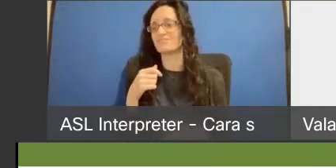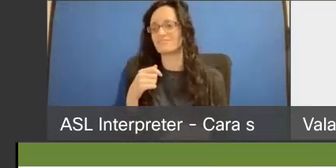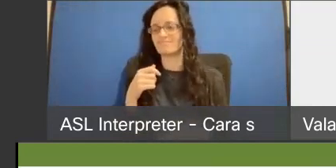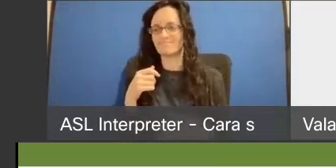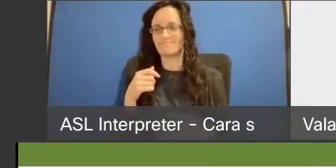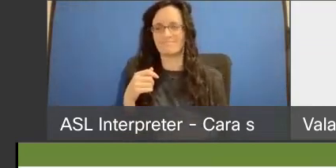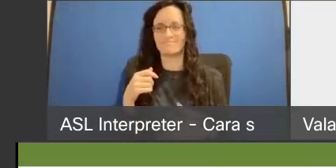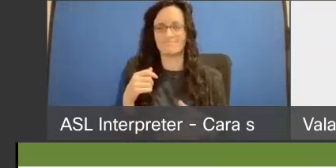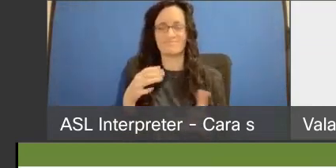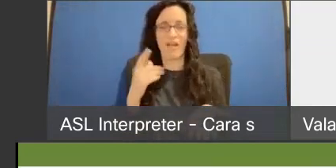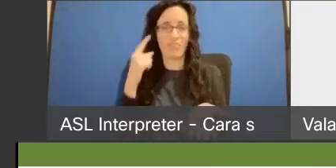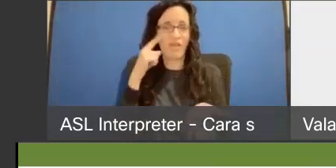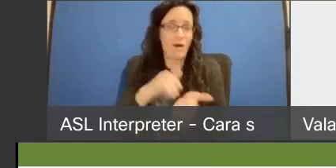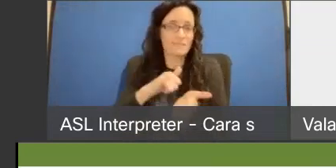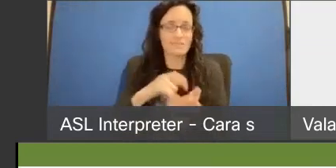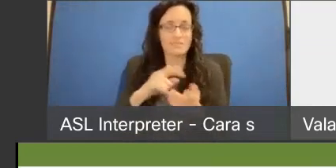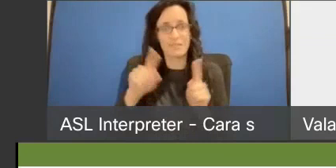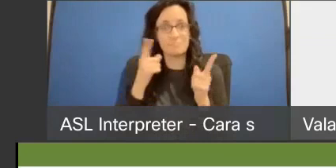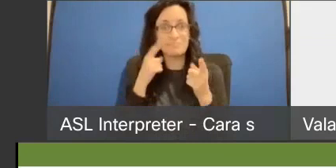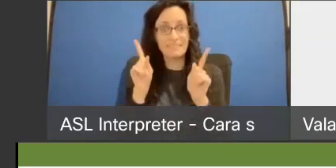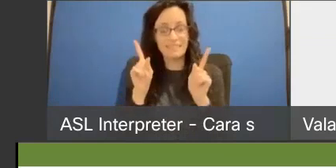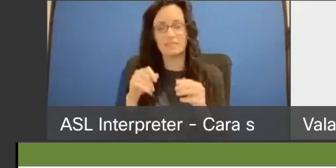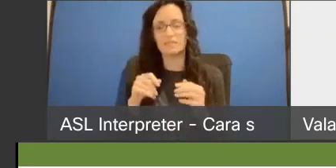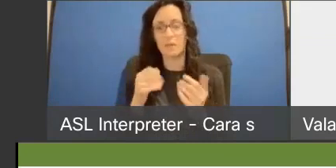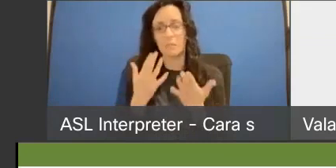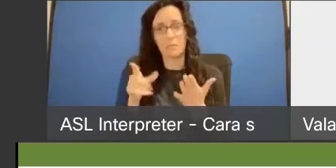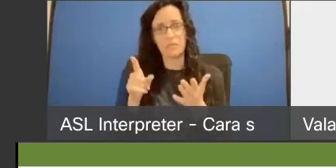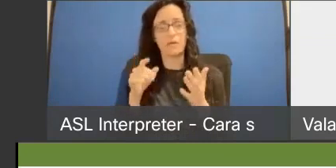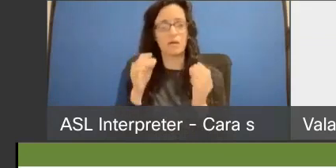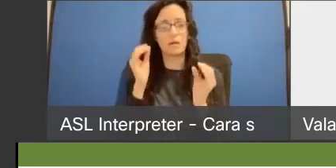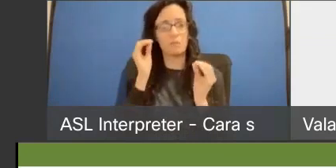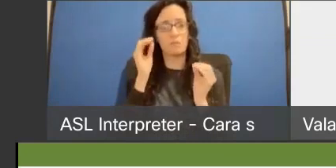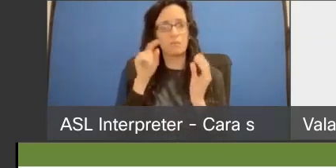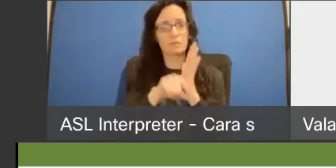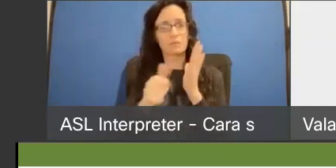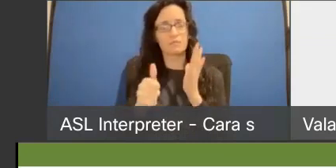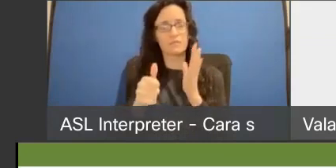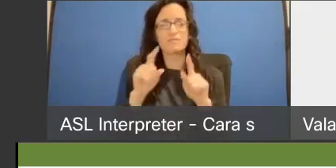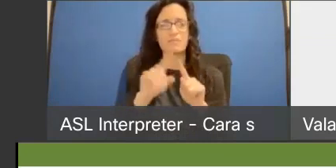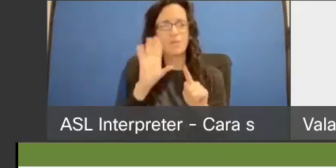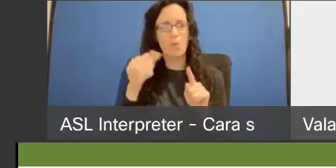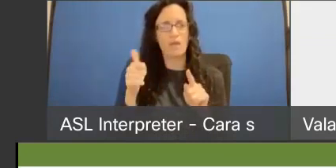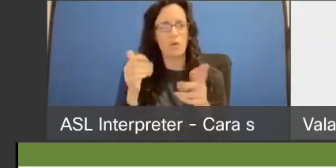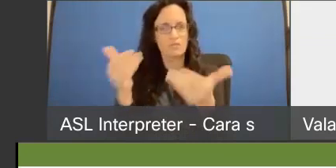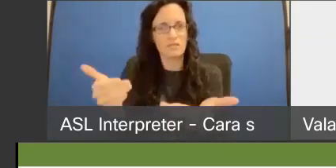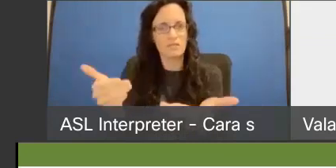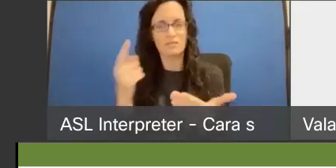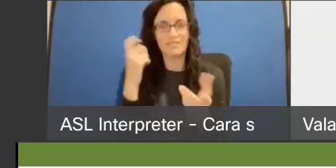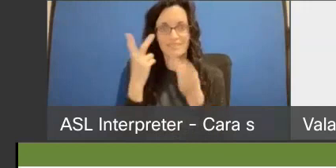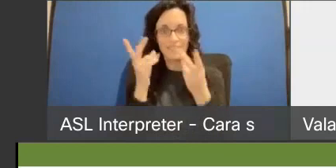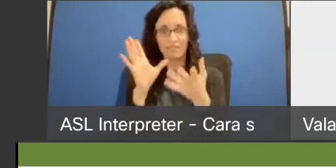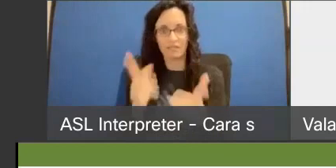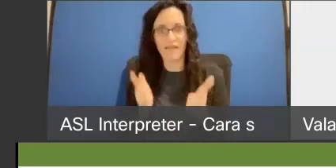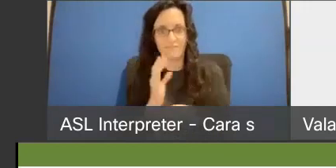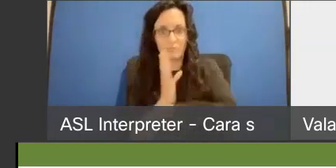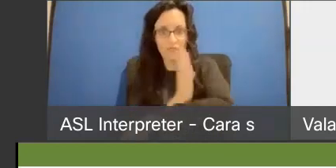And they're saying that, maybe they still think about suicide now, but that no, they're not going to do that. because they've seen that their life, and I'll often say this to